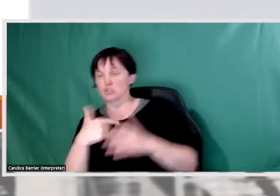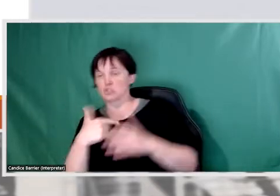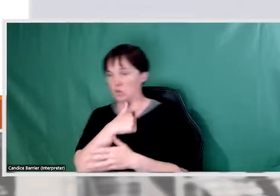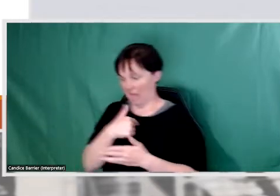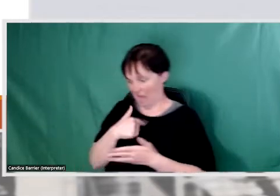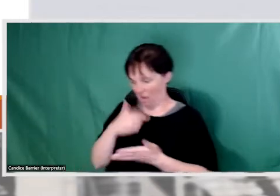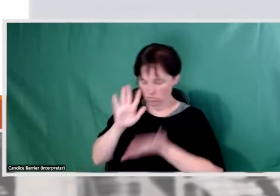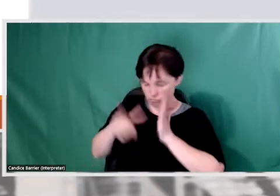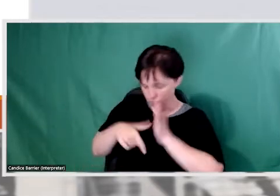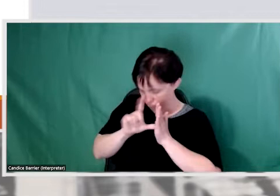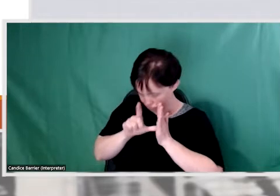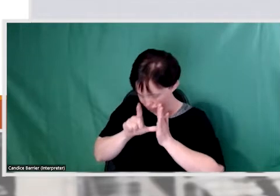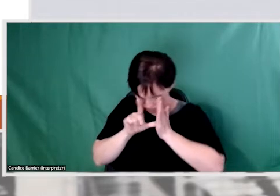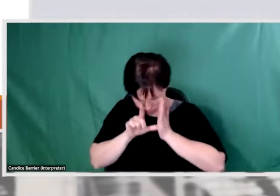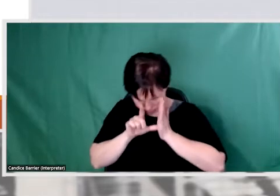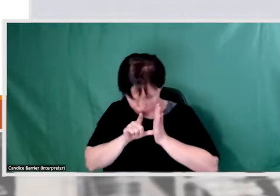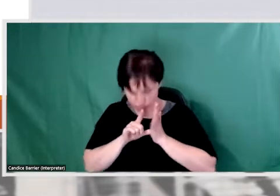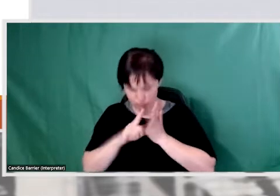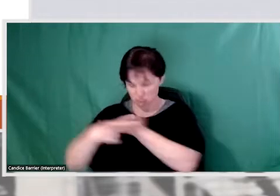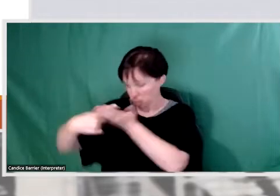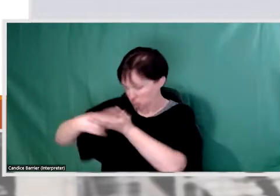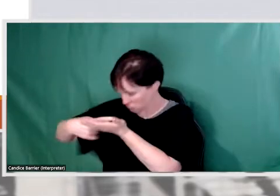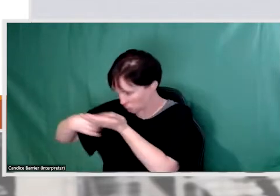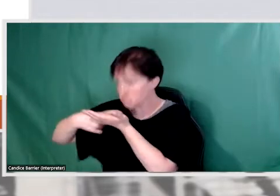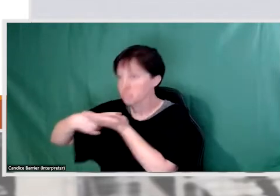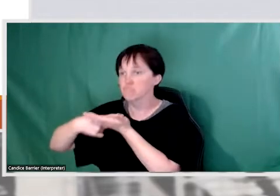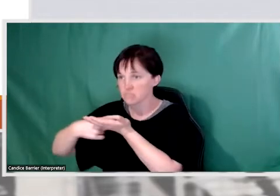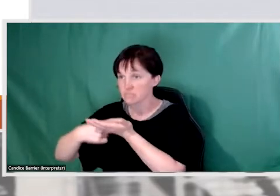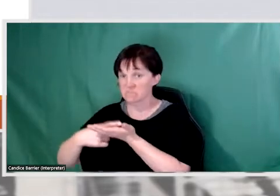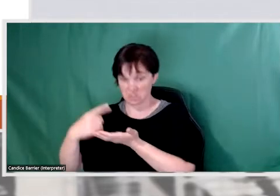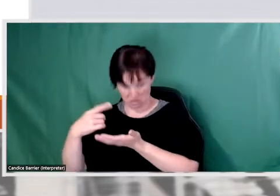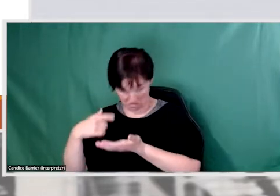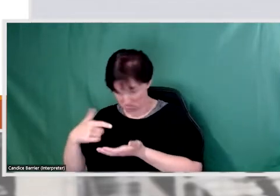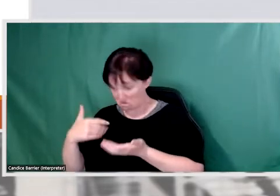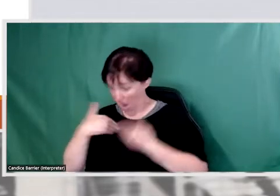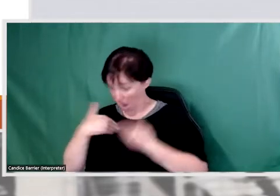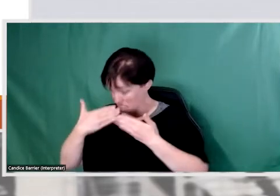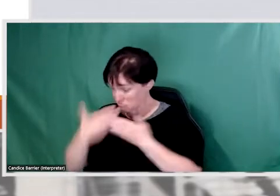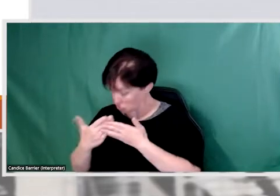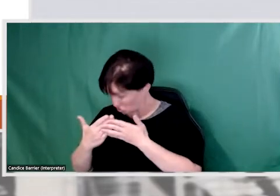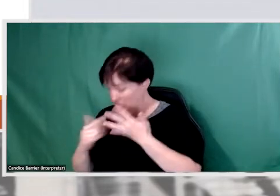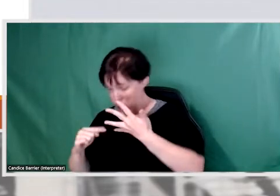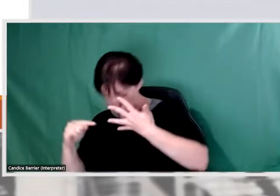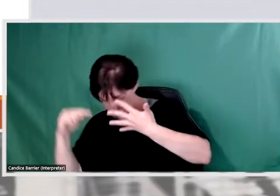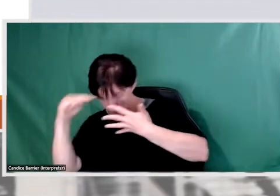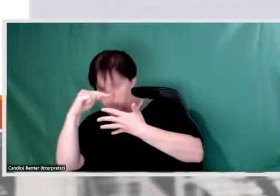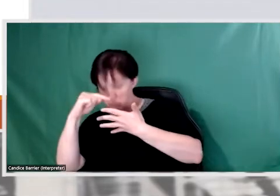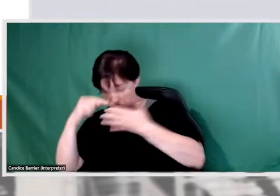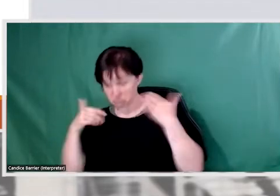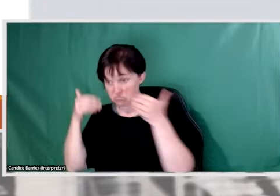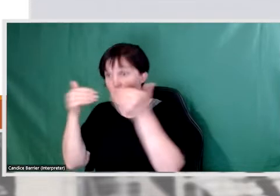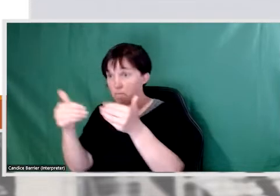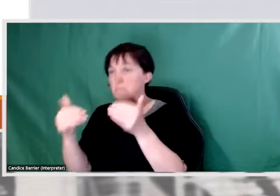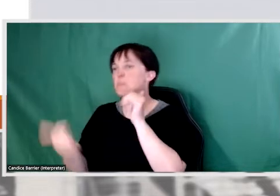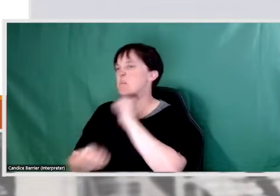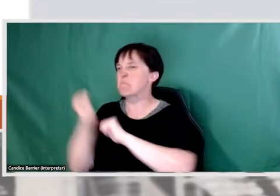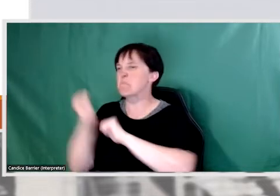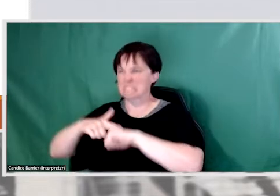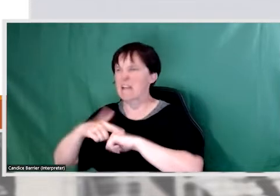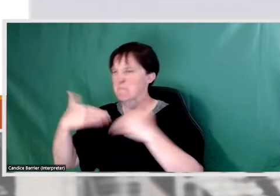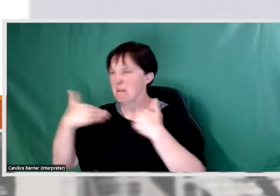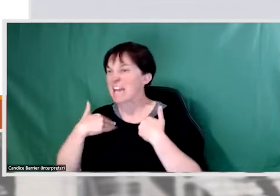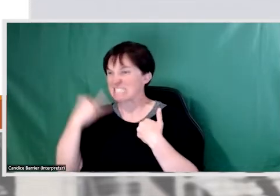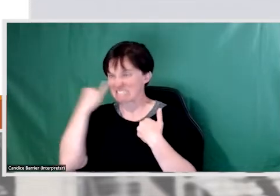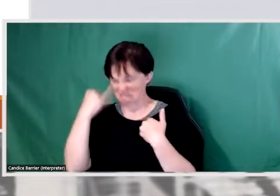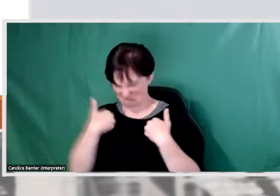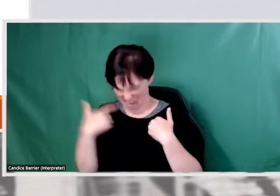discuss whether or not the proposal has merit to go forward. Most of the time, it does. If it's ever questioned or we say